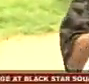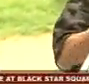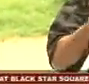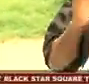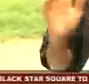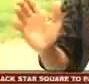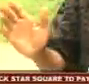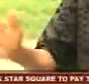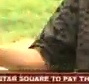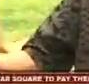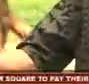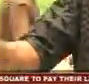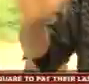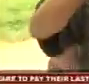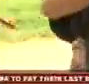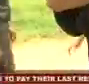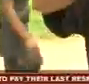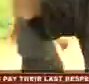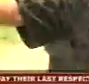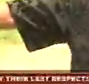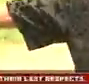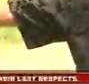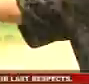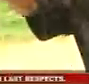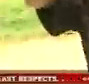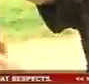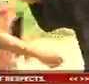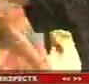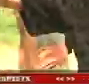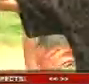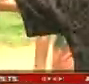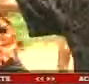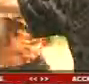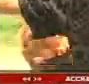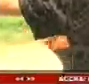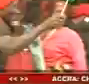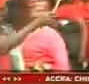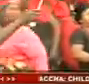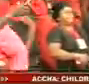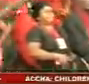Josie,